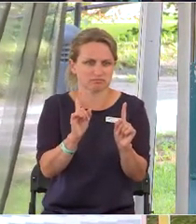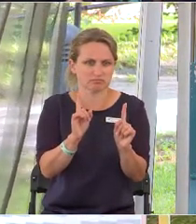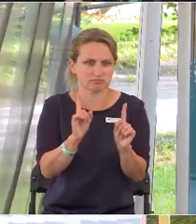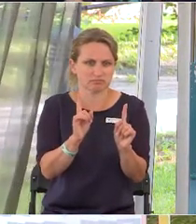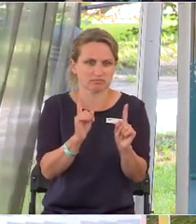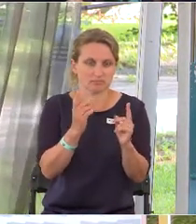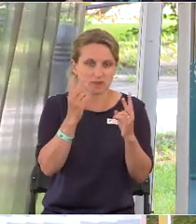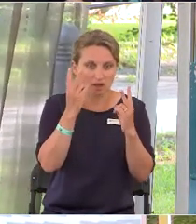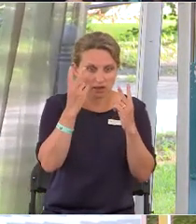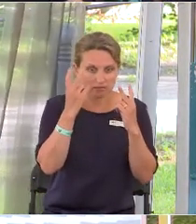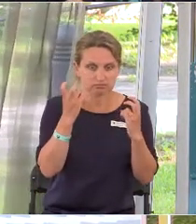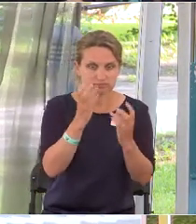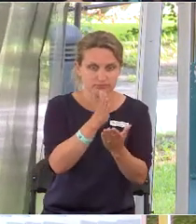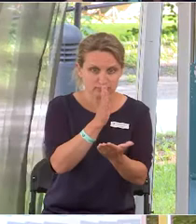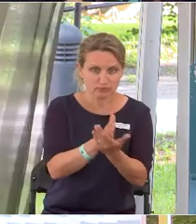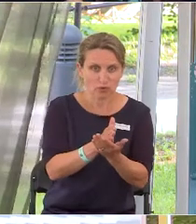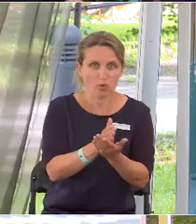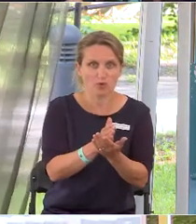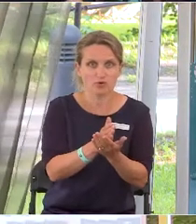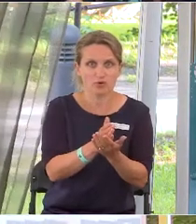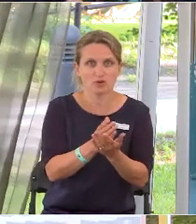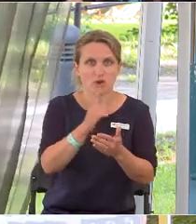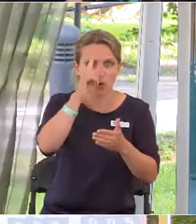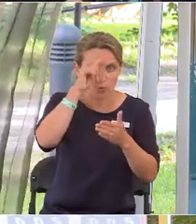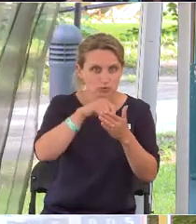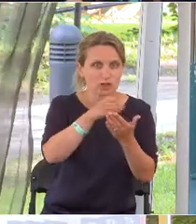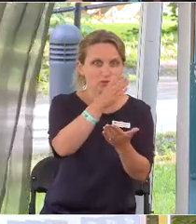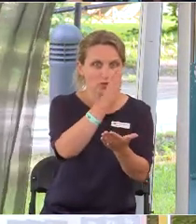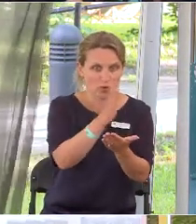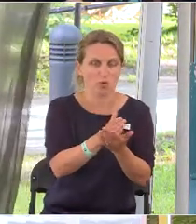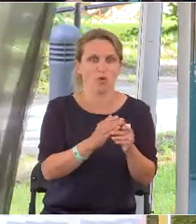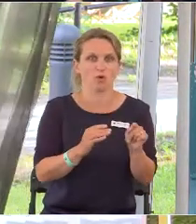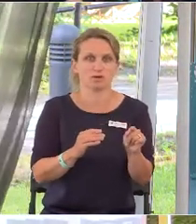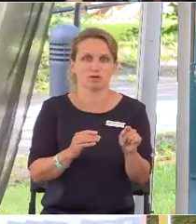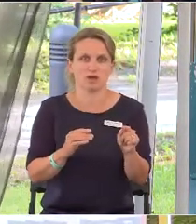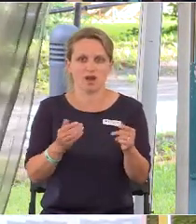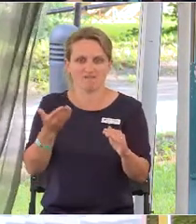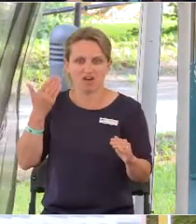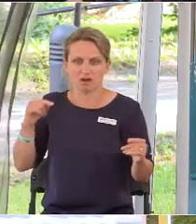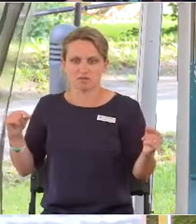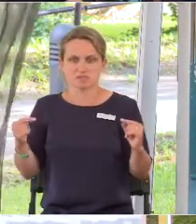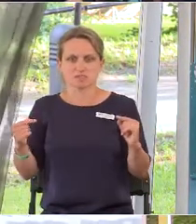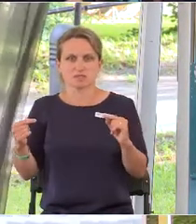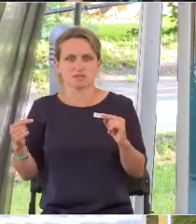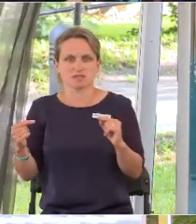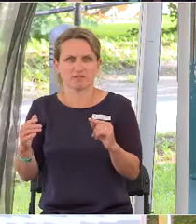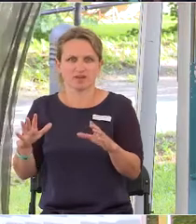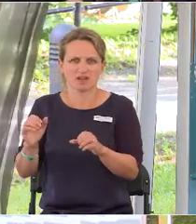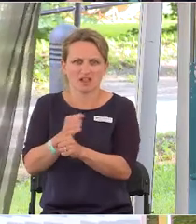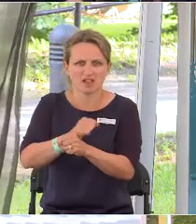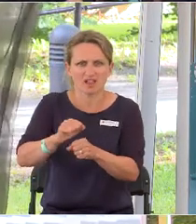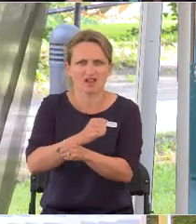security and the safety of the trust, so it can be also a lot of